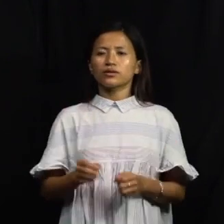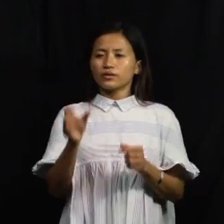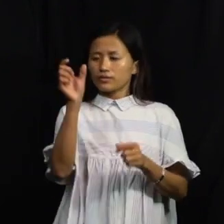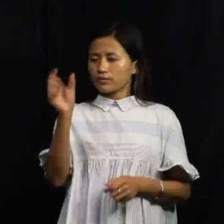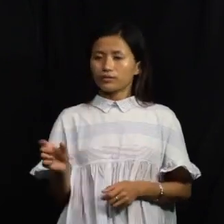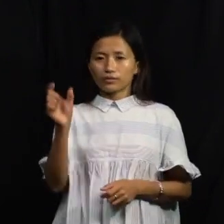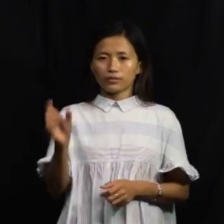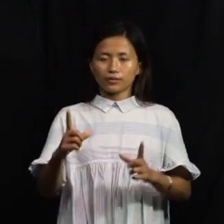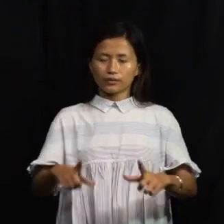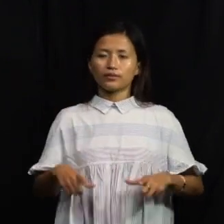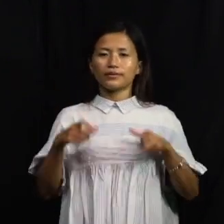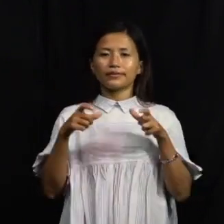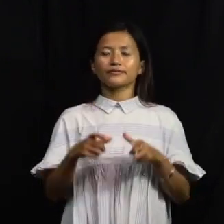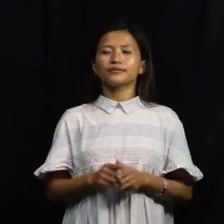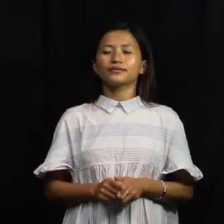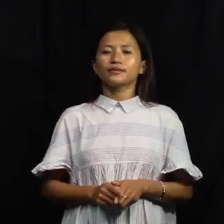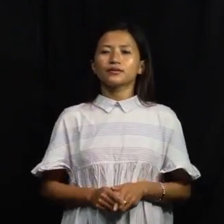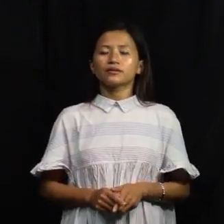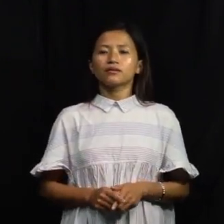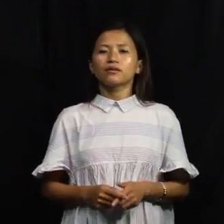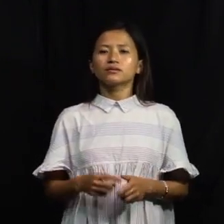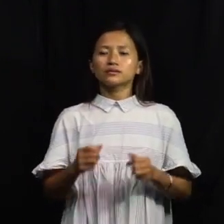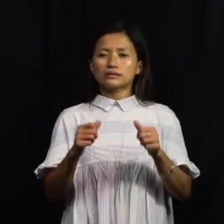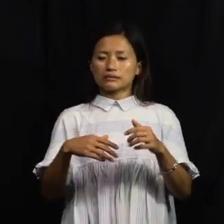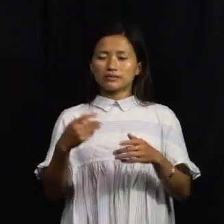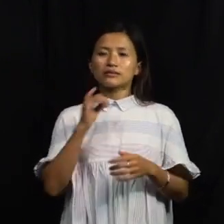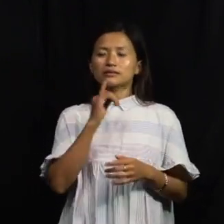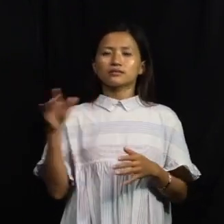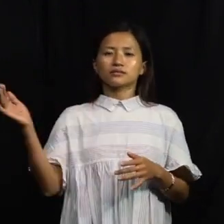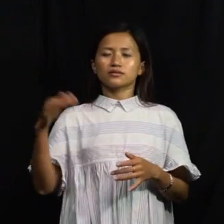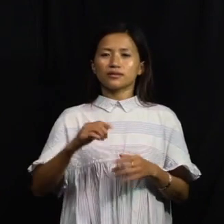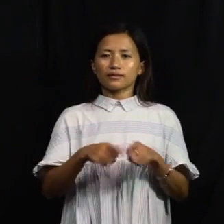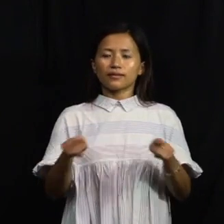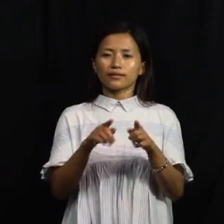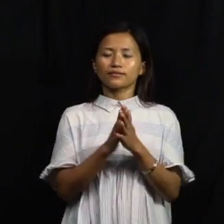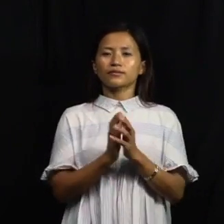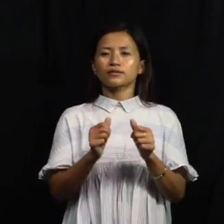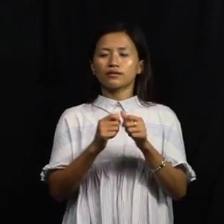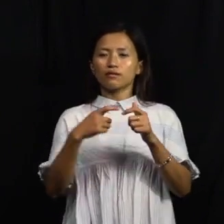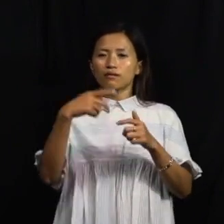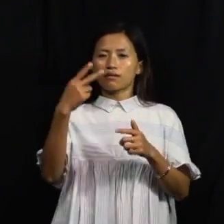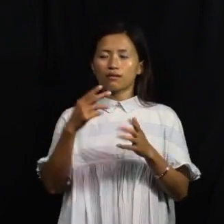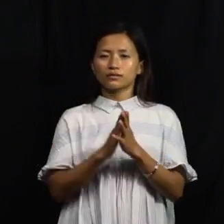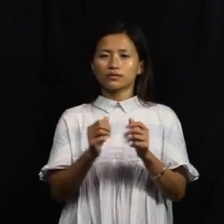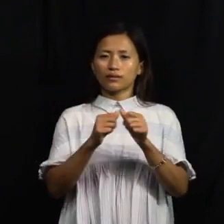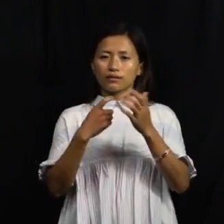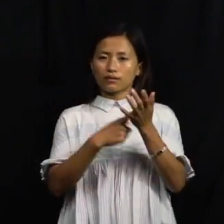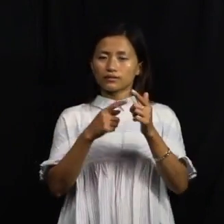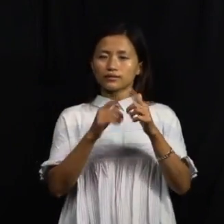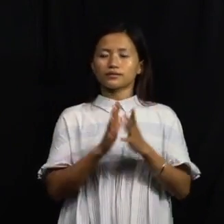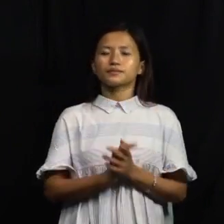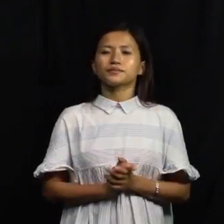human life, isn't it? So that is why it is an art. So education is both a science and an art.